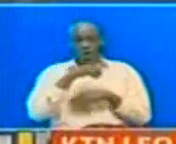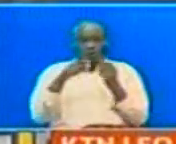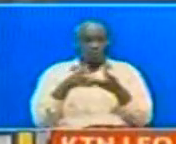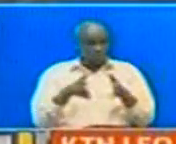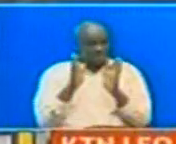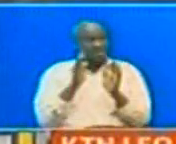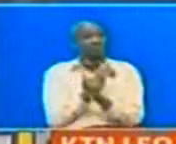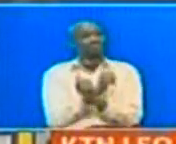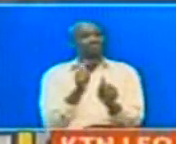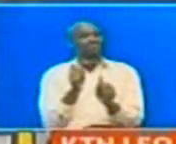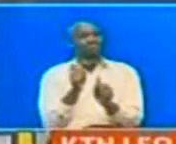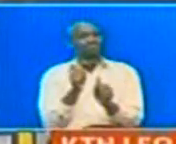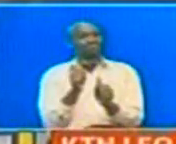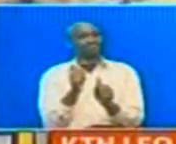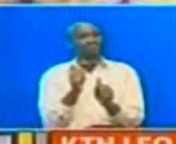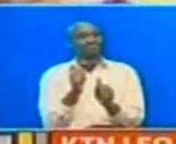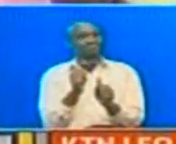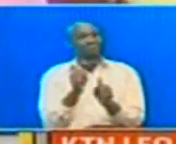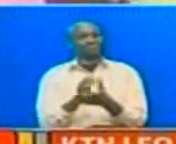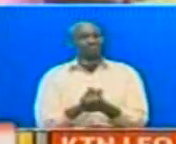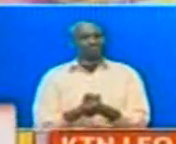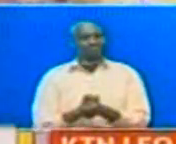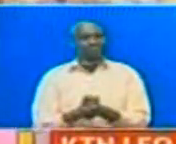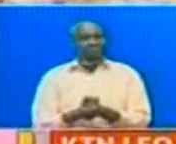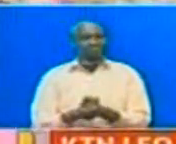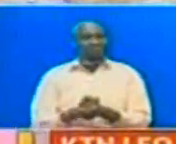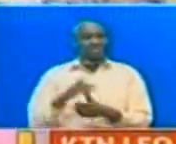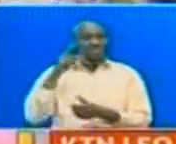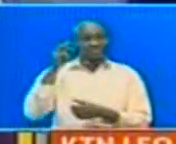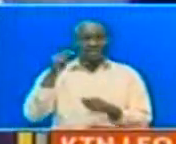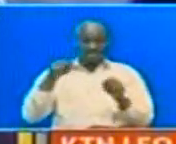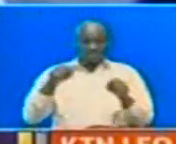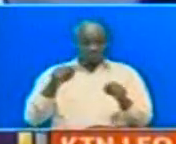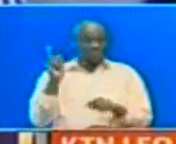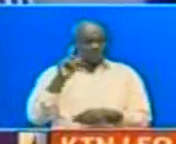are in place are enhanced. Hussein Mohammed, KTN Leo, Nairobi.